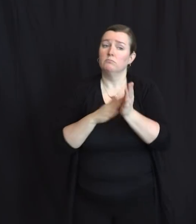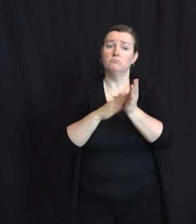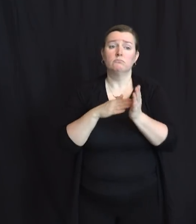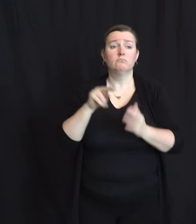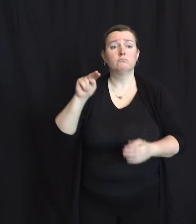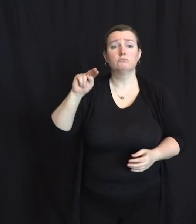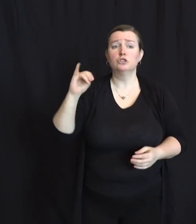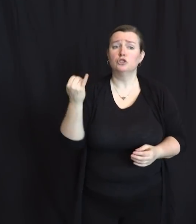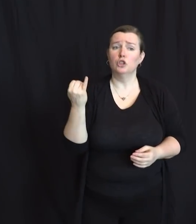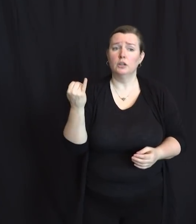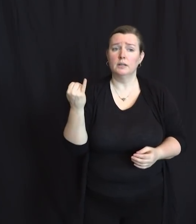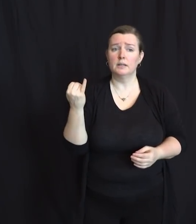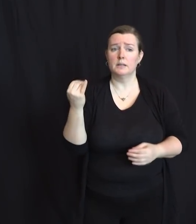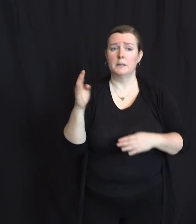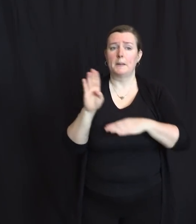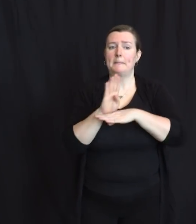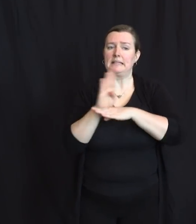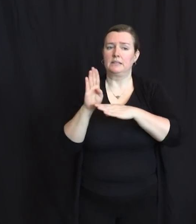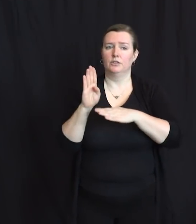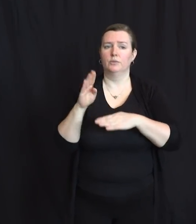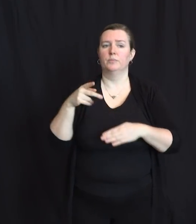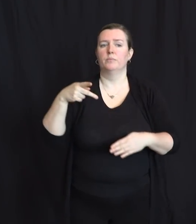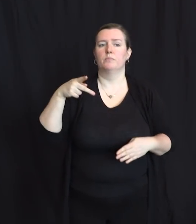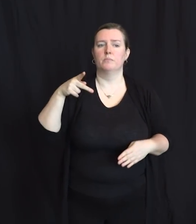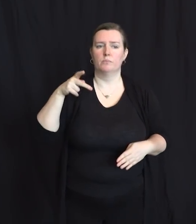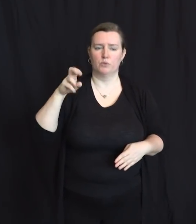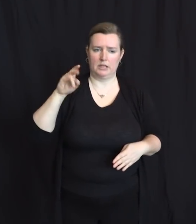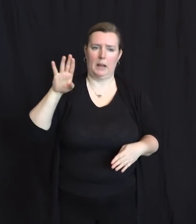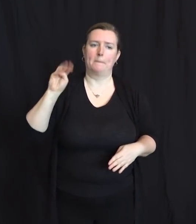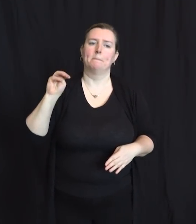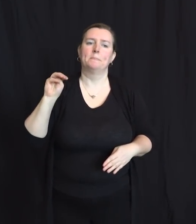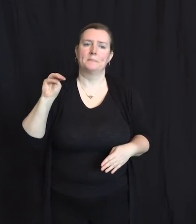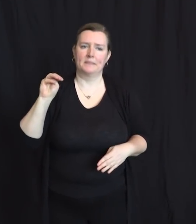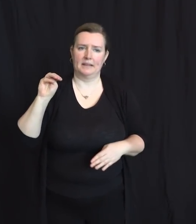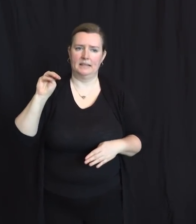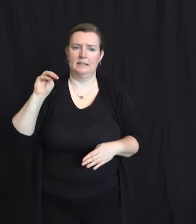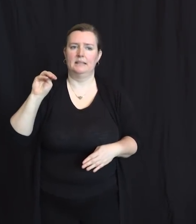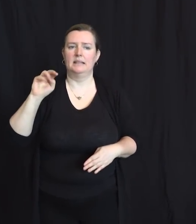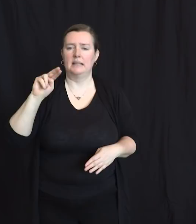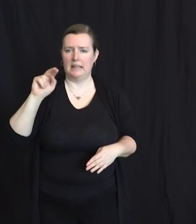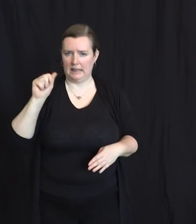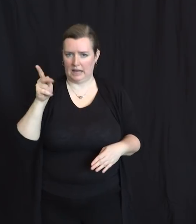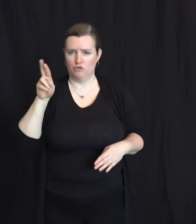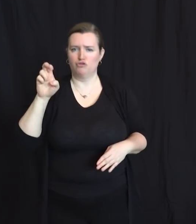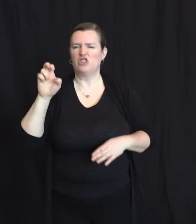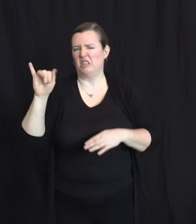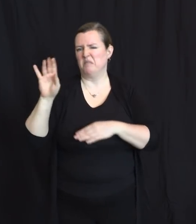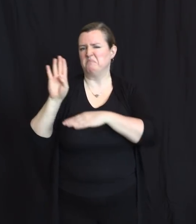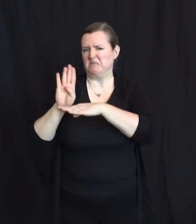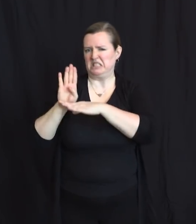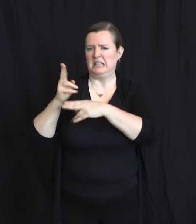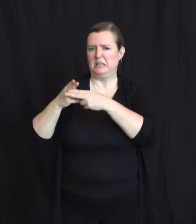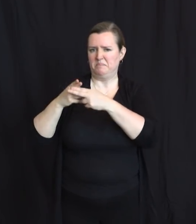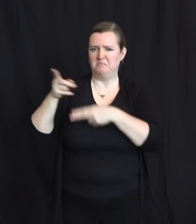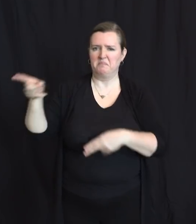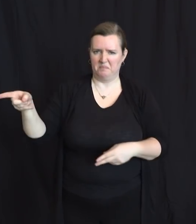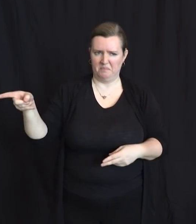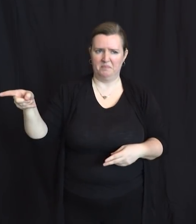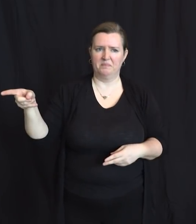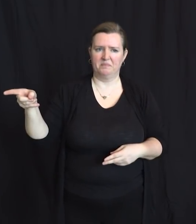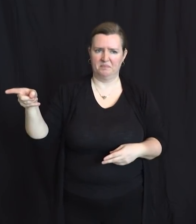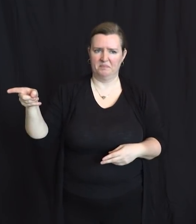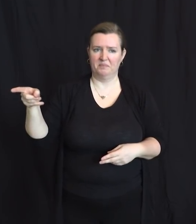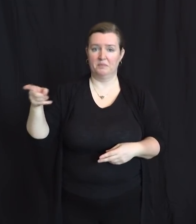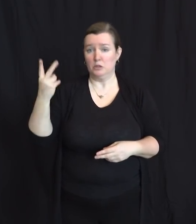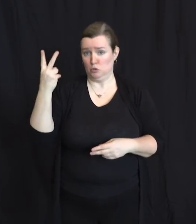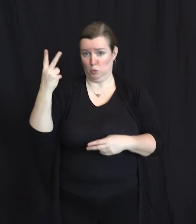Jersey-based Premium Nature, and in particular to Shulam Iskowitz and Aaron Stefanski, who